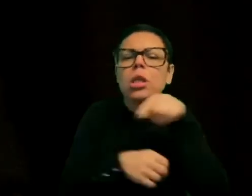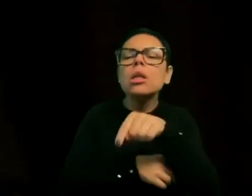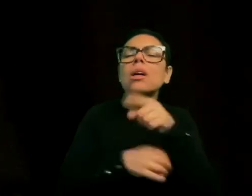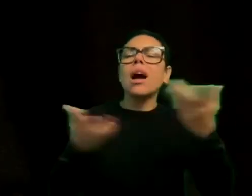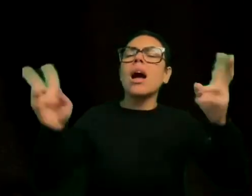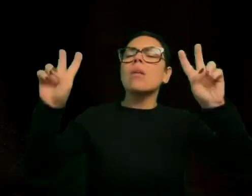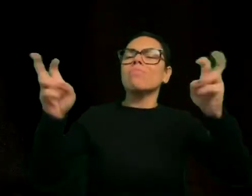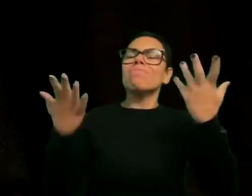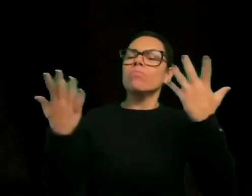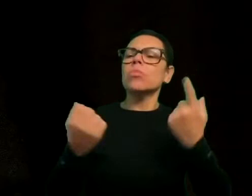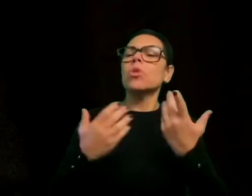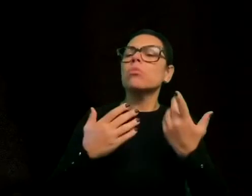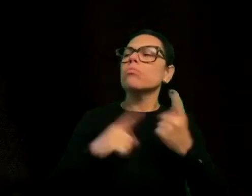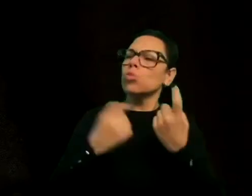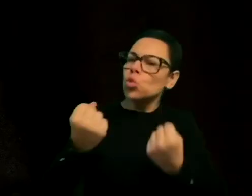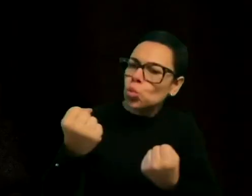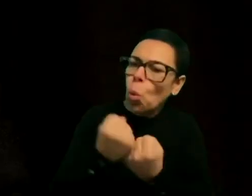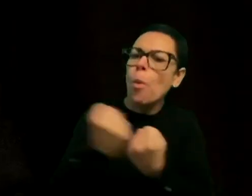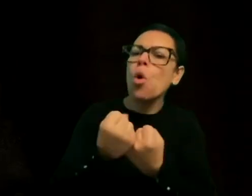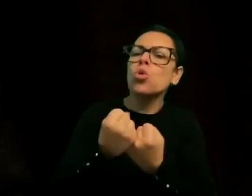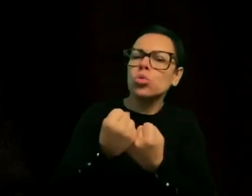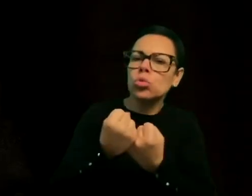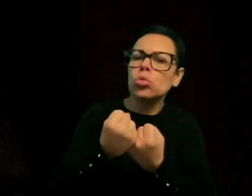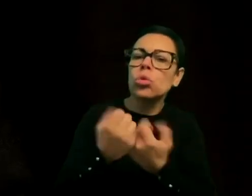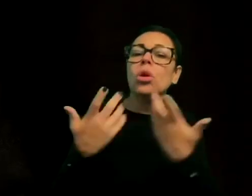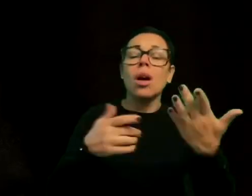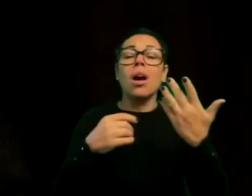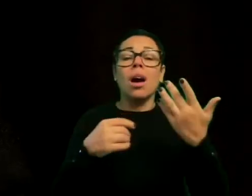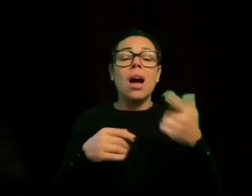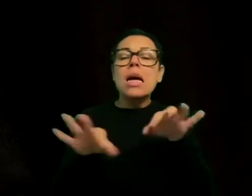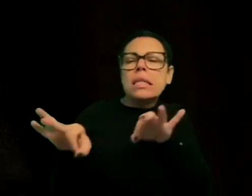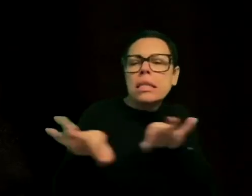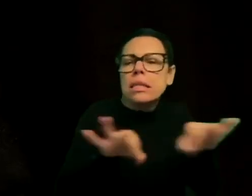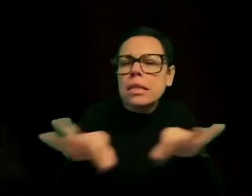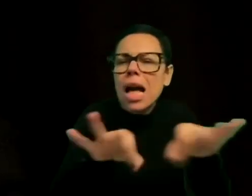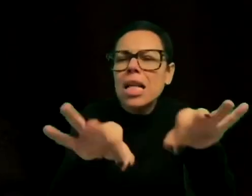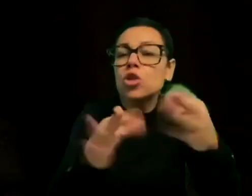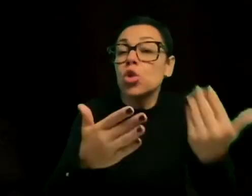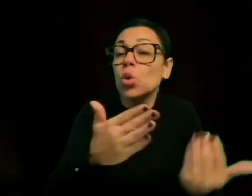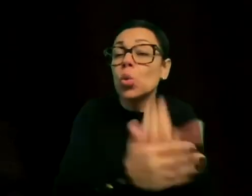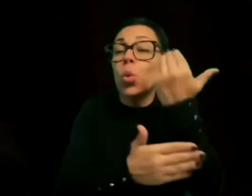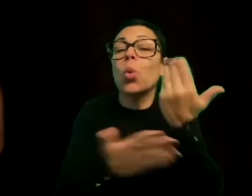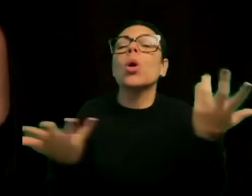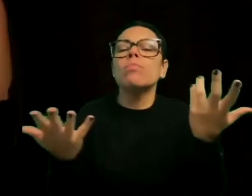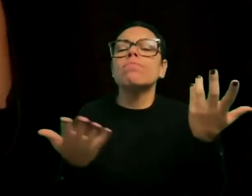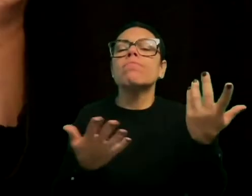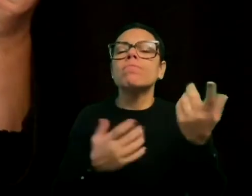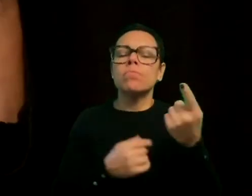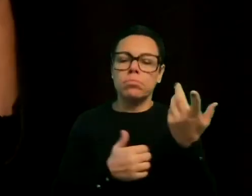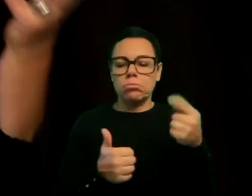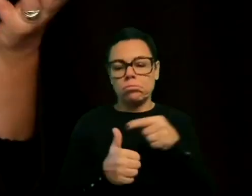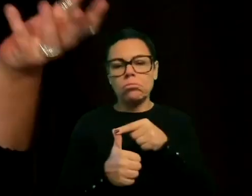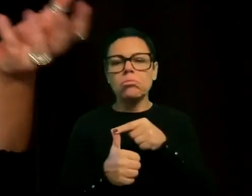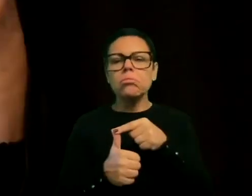national procurement strategy highlights sustainability and benefits at societal levels. And that's